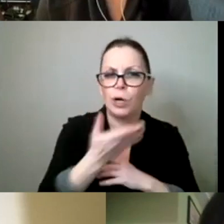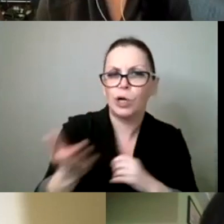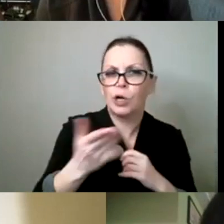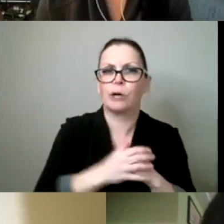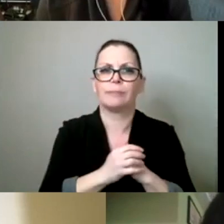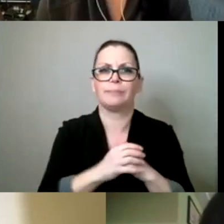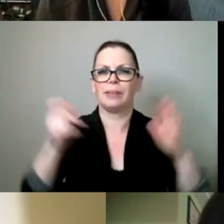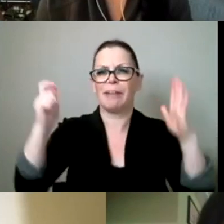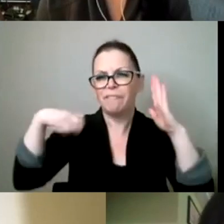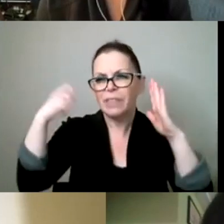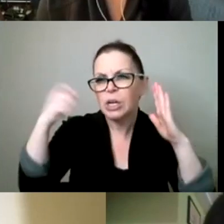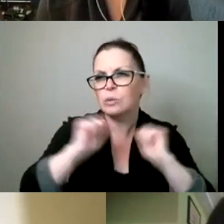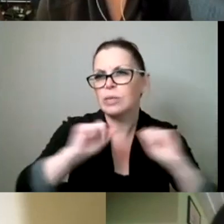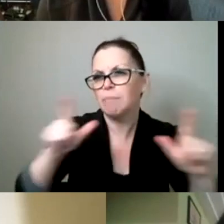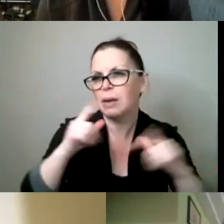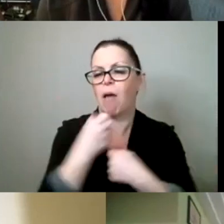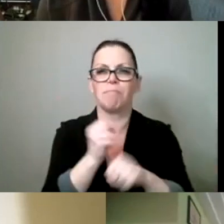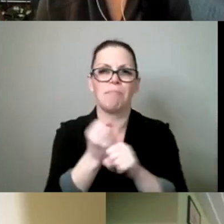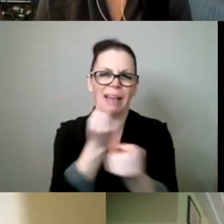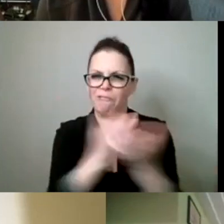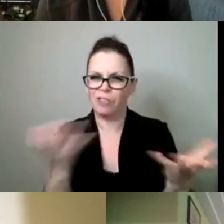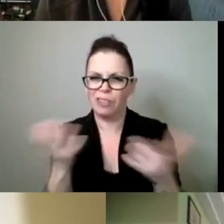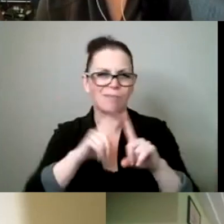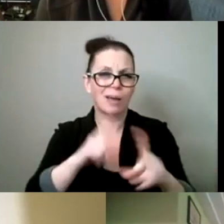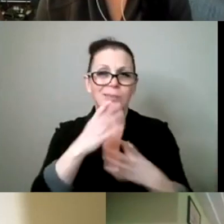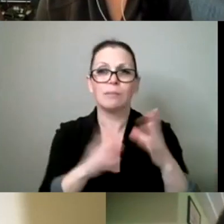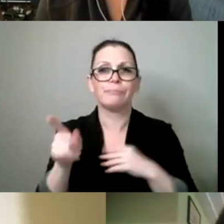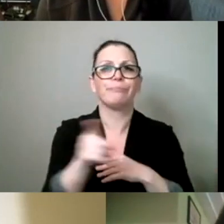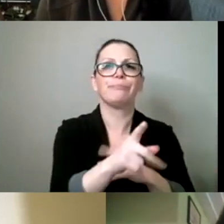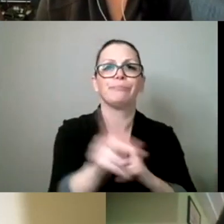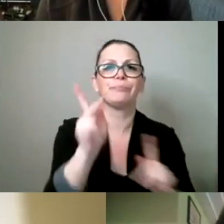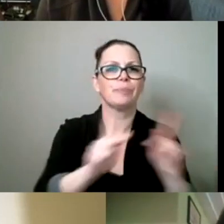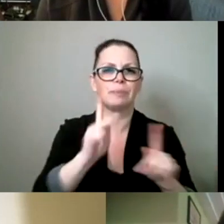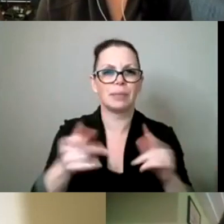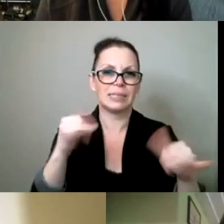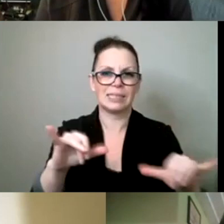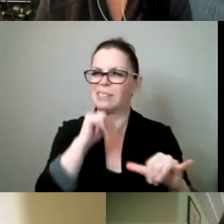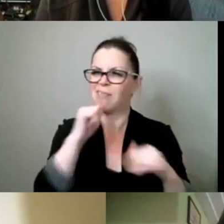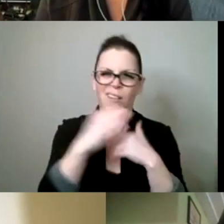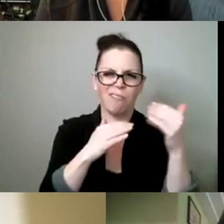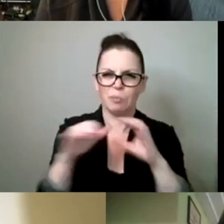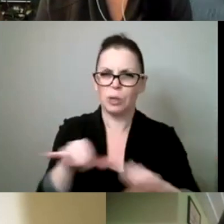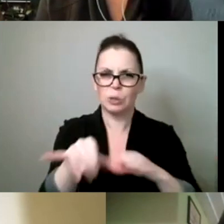videotape everything, just make everything. But some people still aren't comfortable with that.